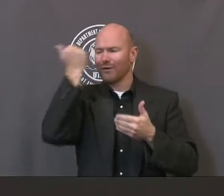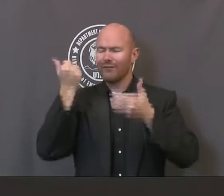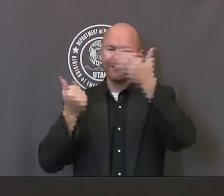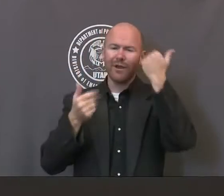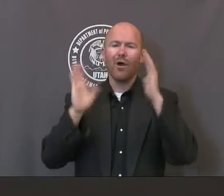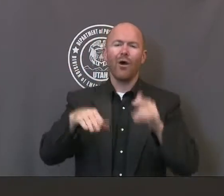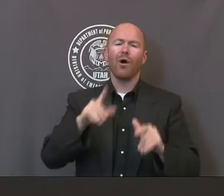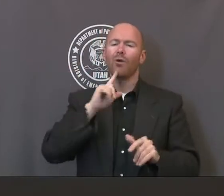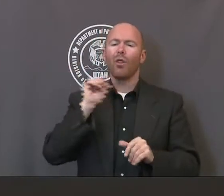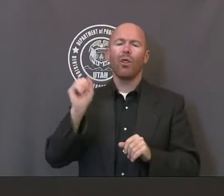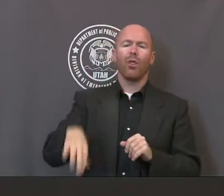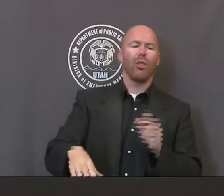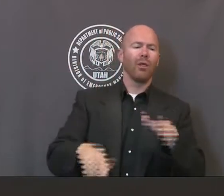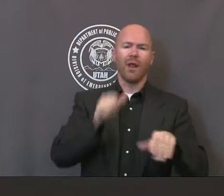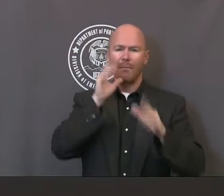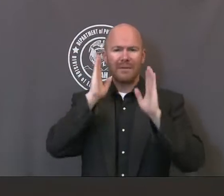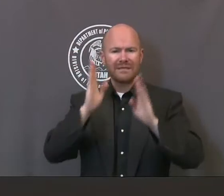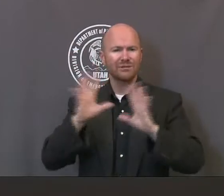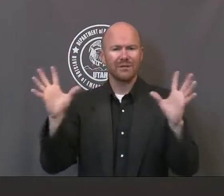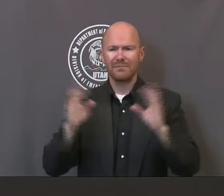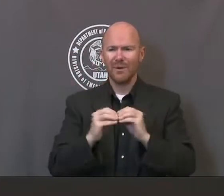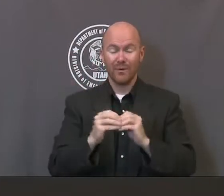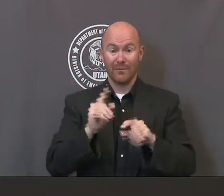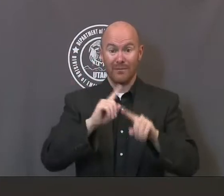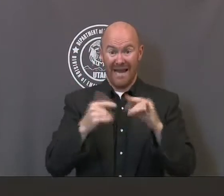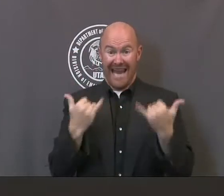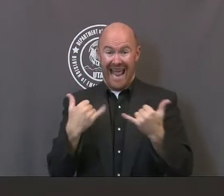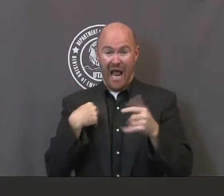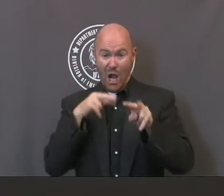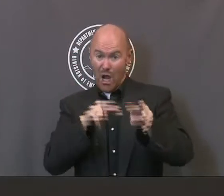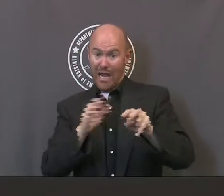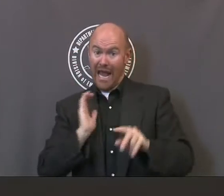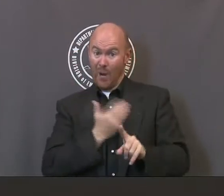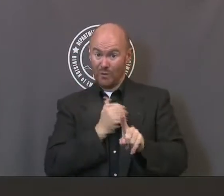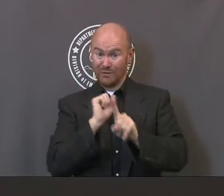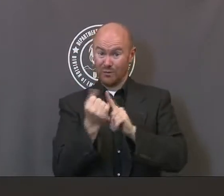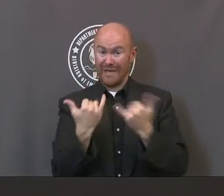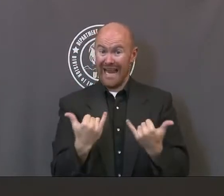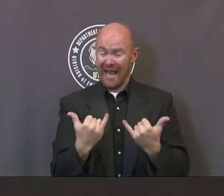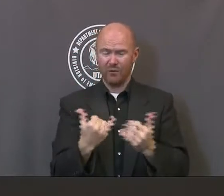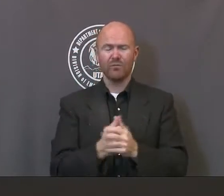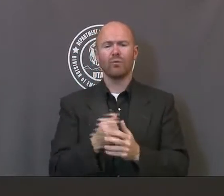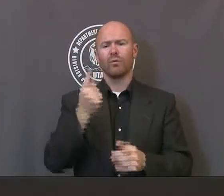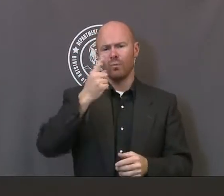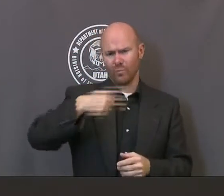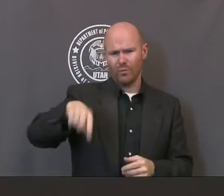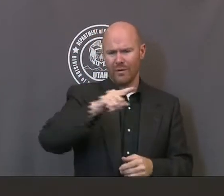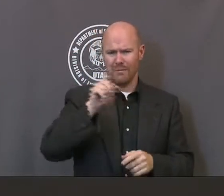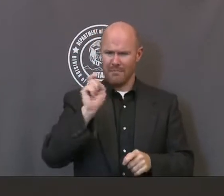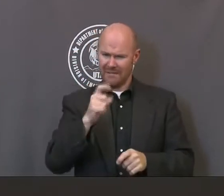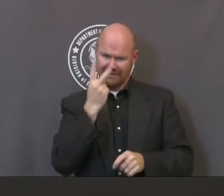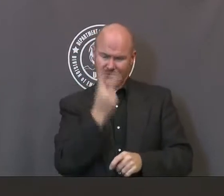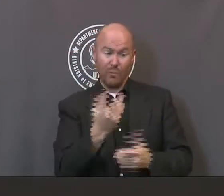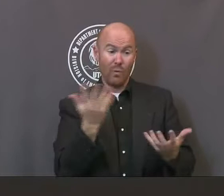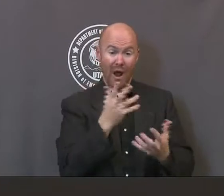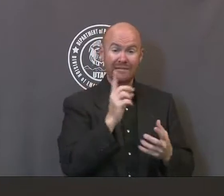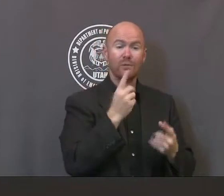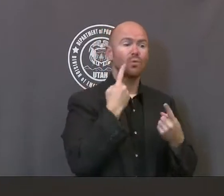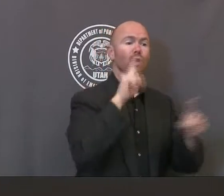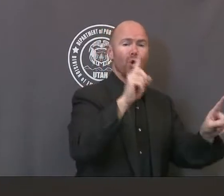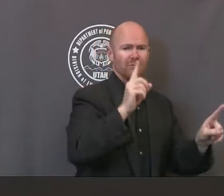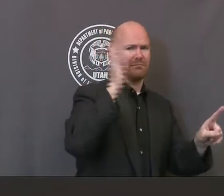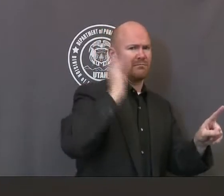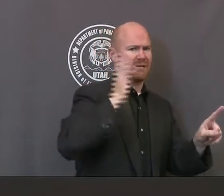warnings. But as we look at our current situation, this is a moment to evaluate what has worked in the past, what has